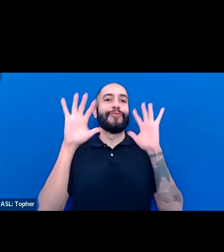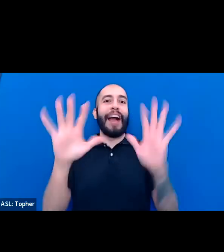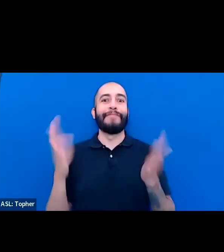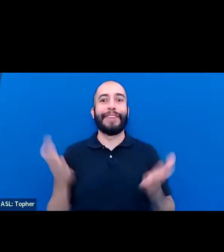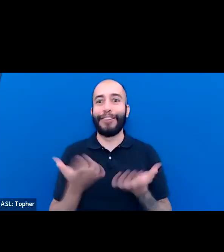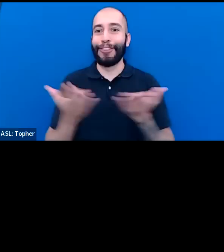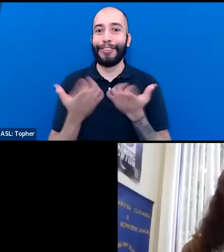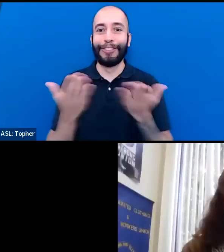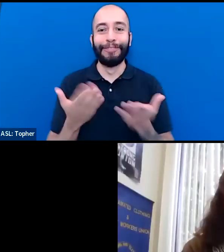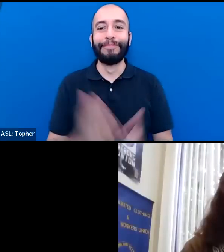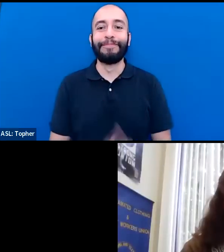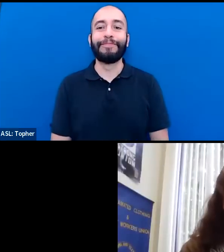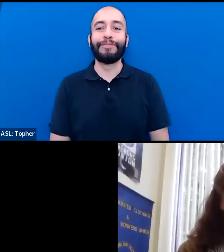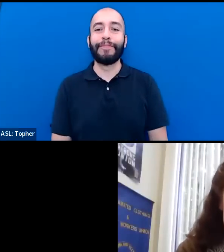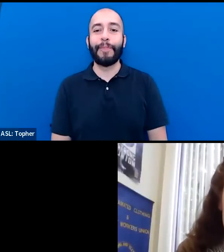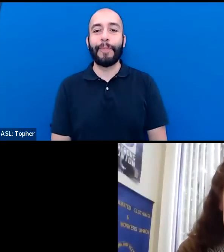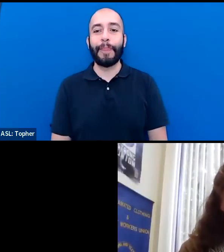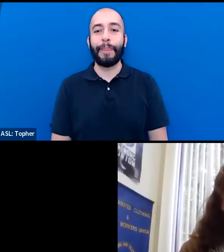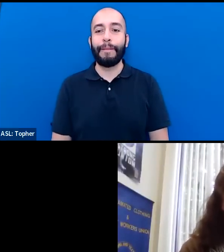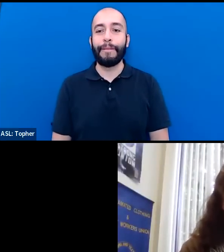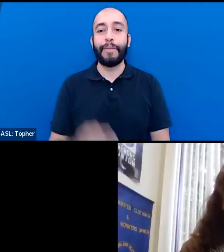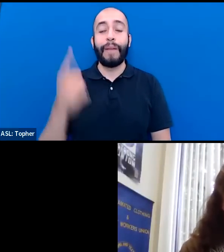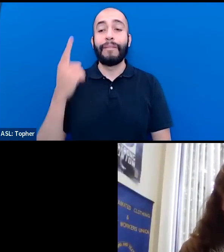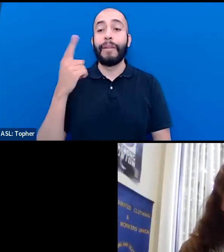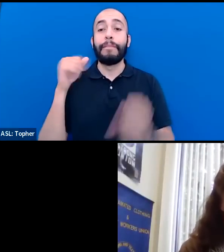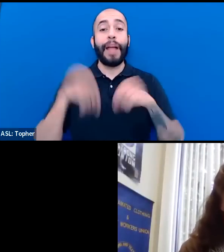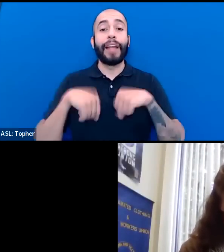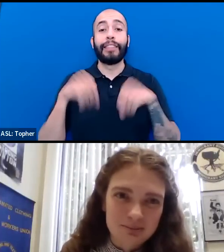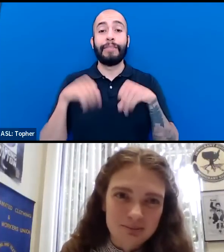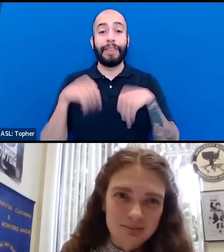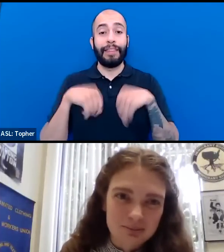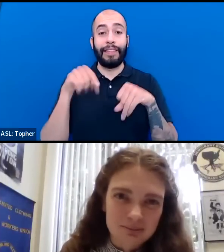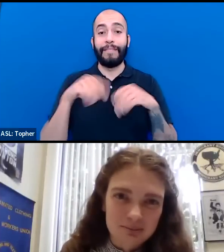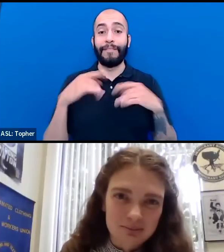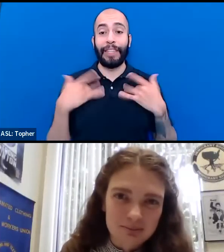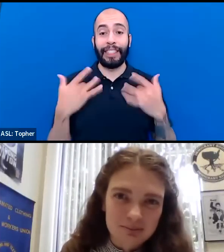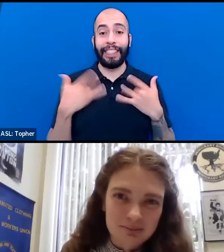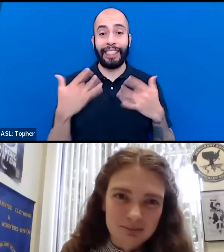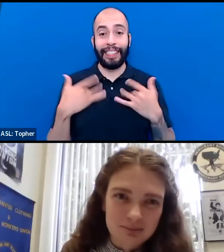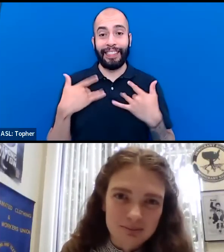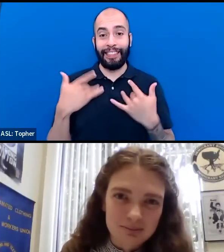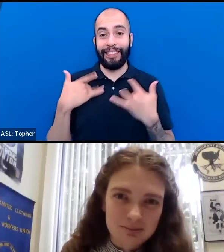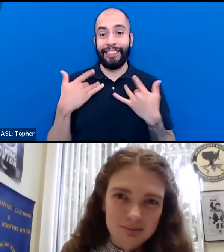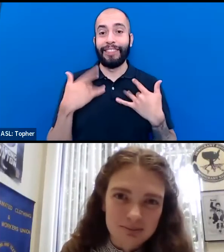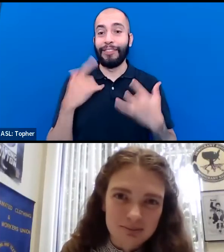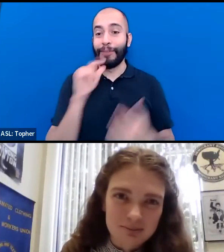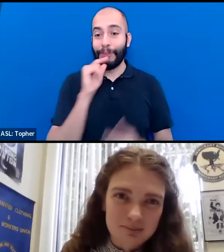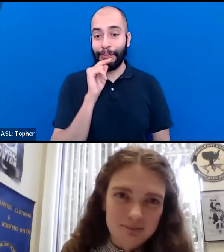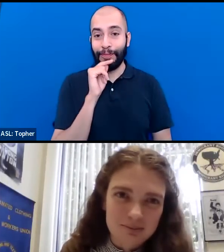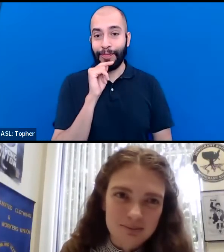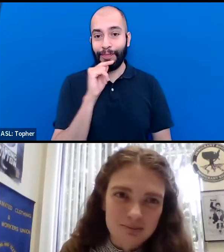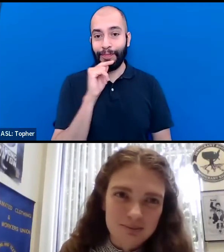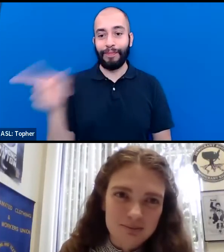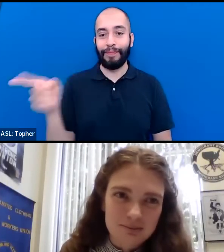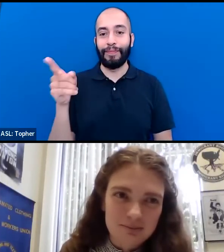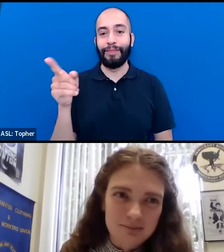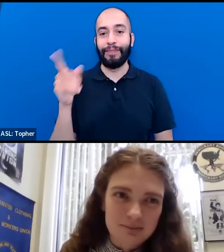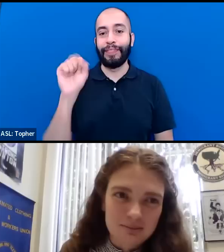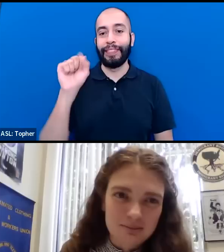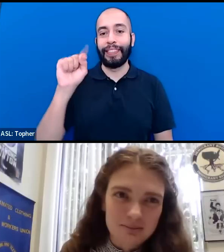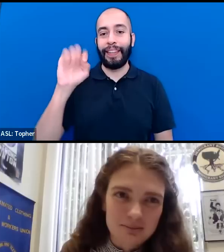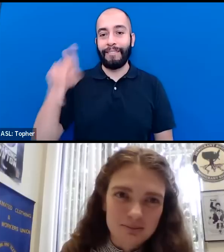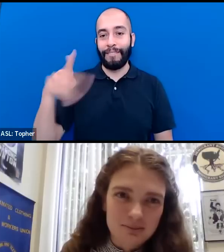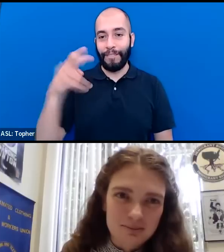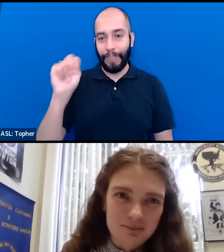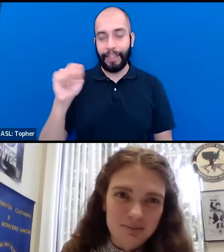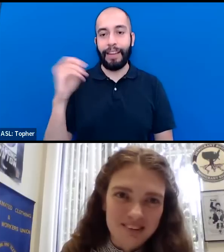event is that Stephen and I, for the first time in our respective careers, wrote a story together